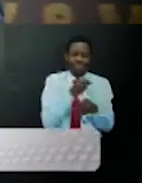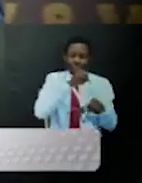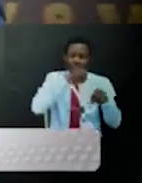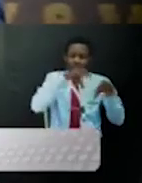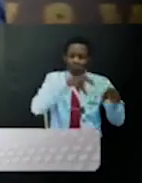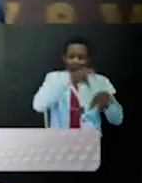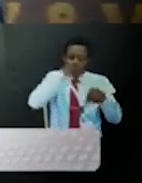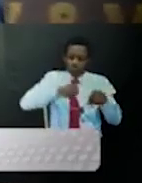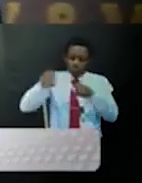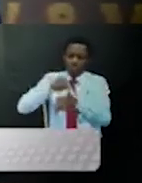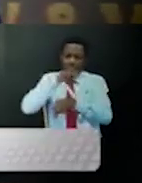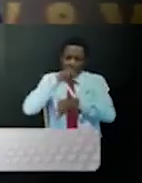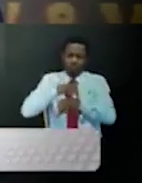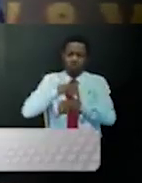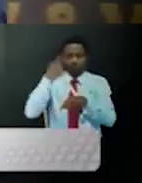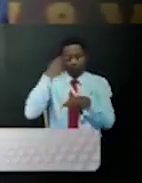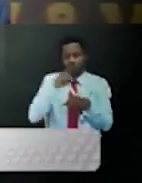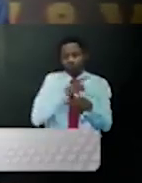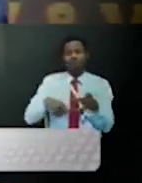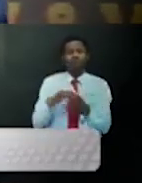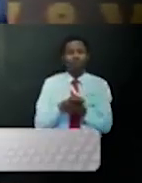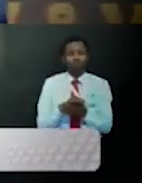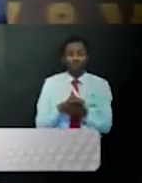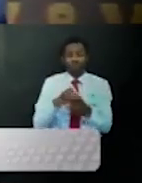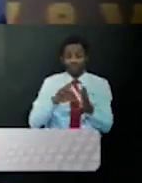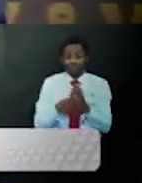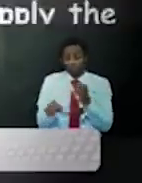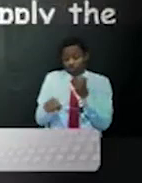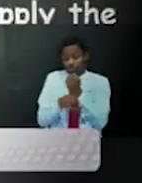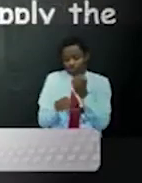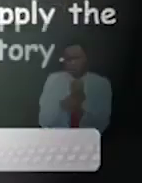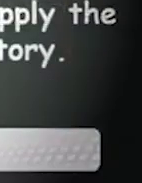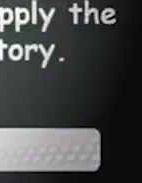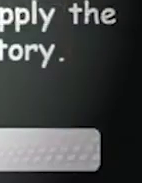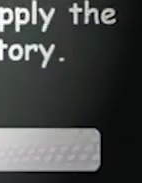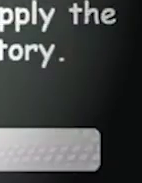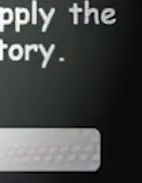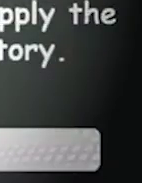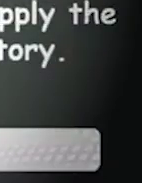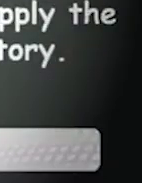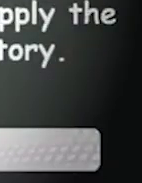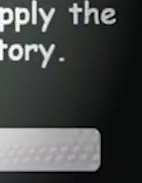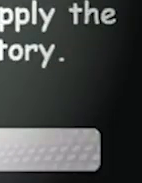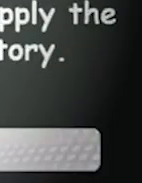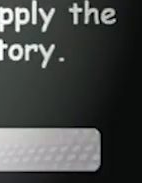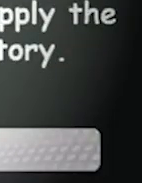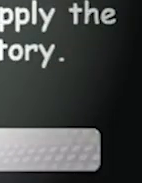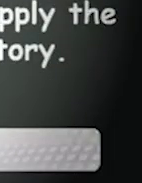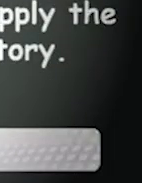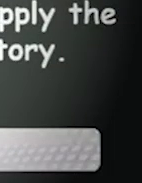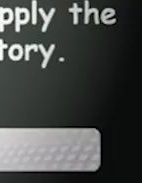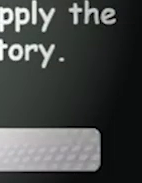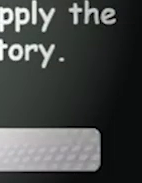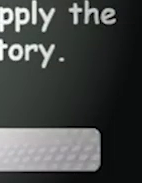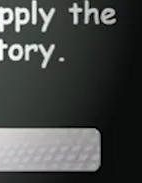support echelon is the strength of the local church ministry. So as we go, we still have the local